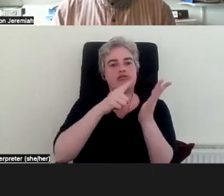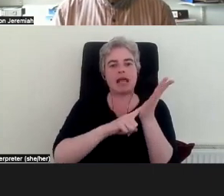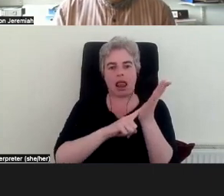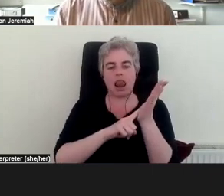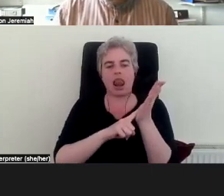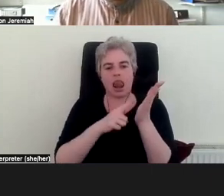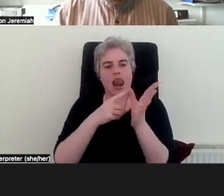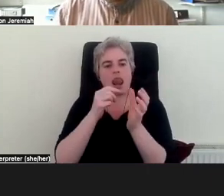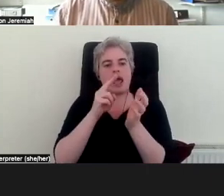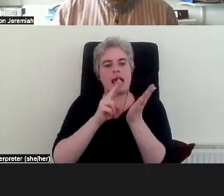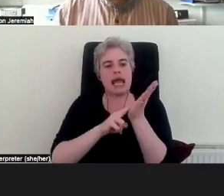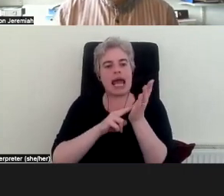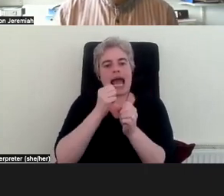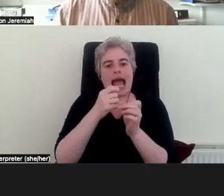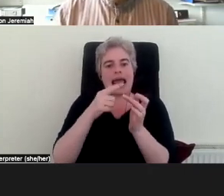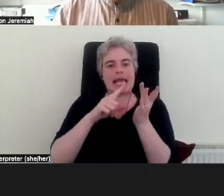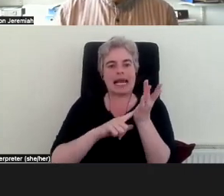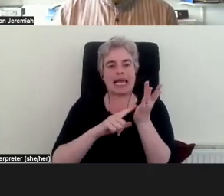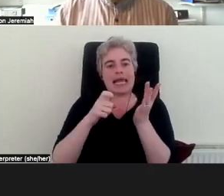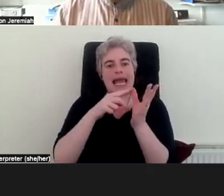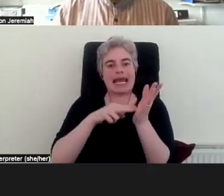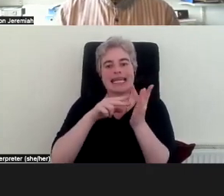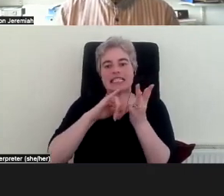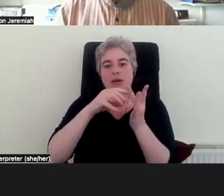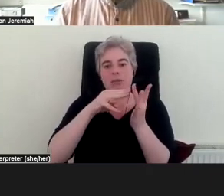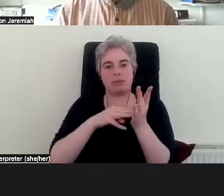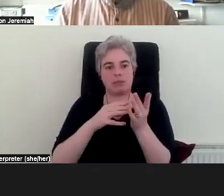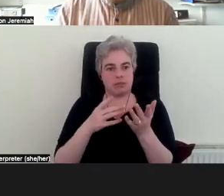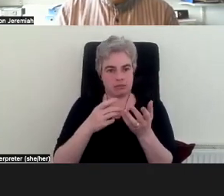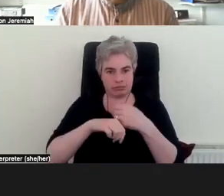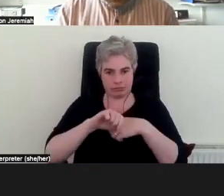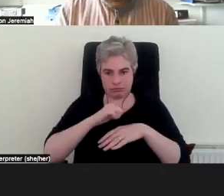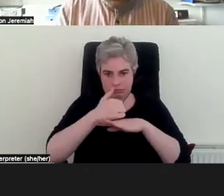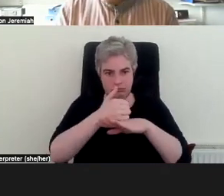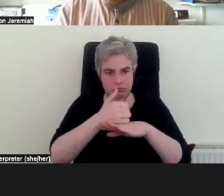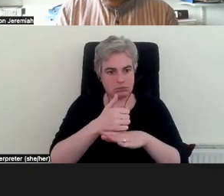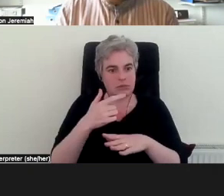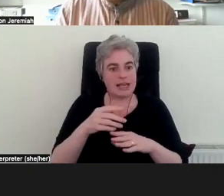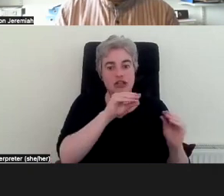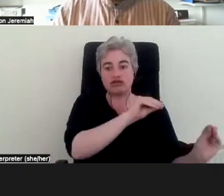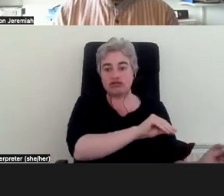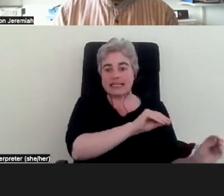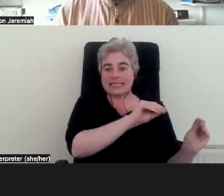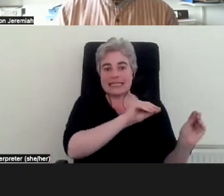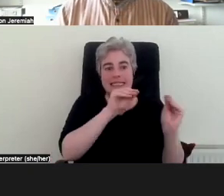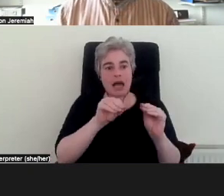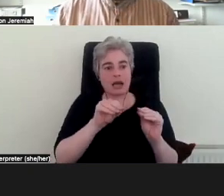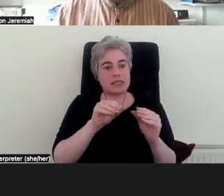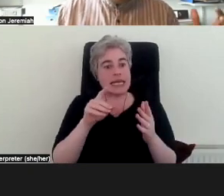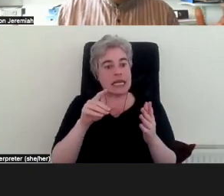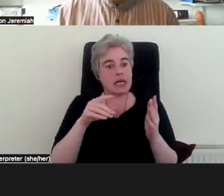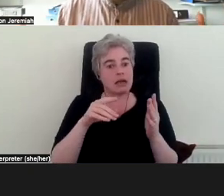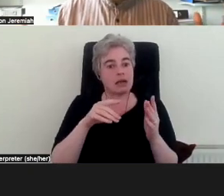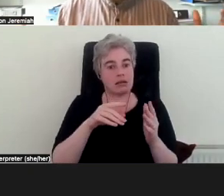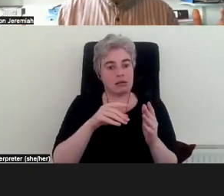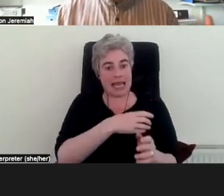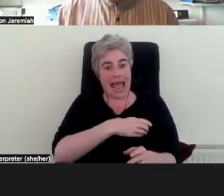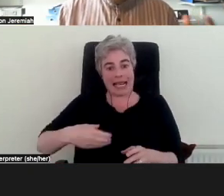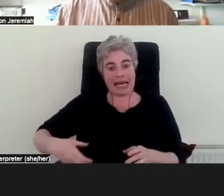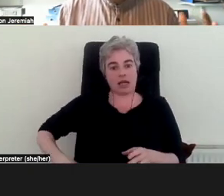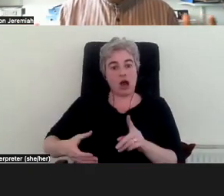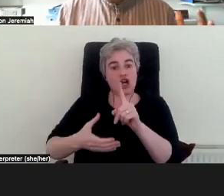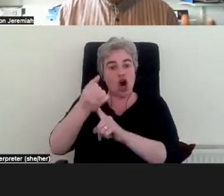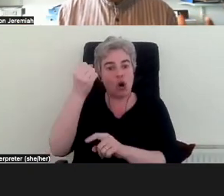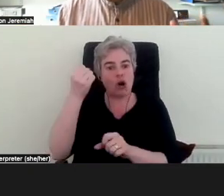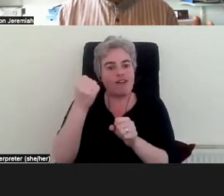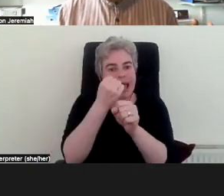to interact. Of course, the transatlantic Anglicanism's goal of making